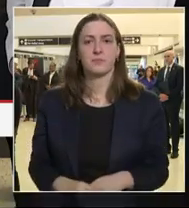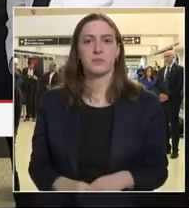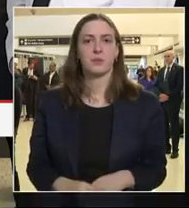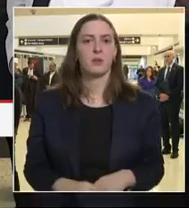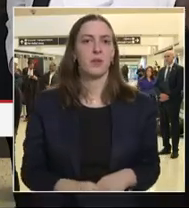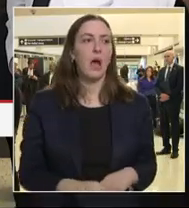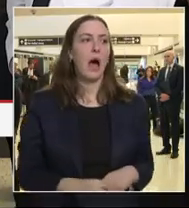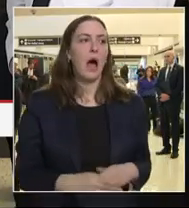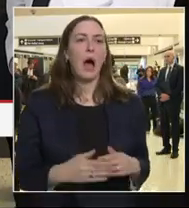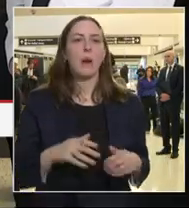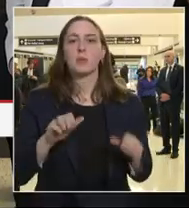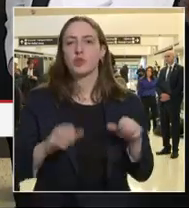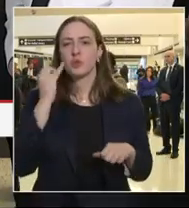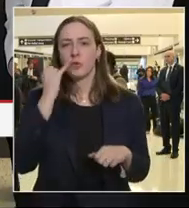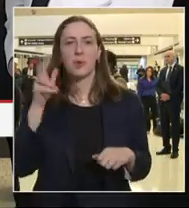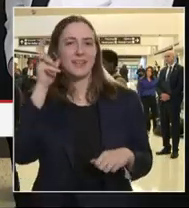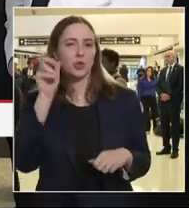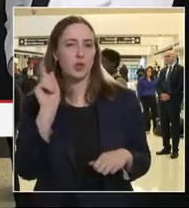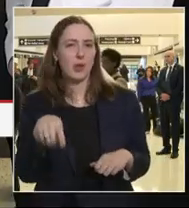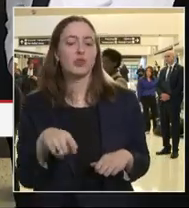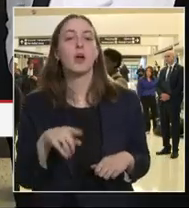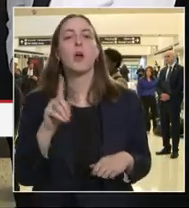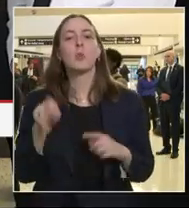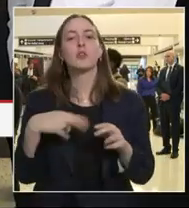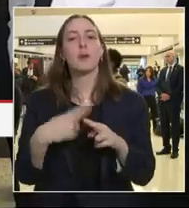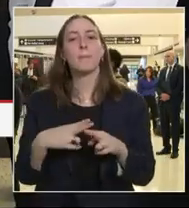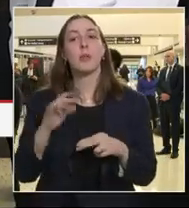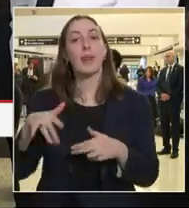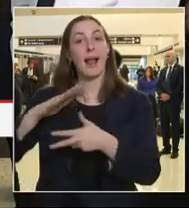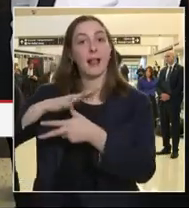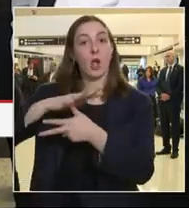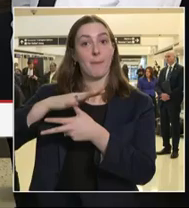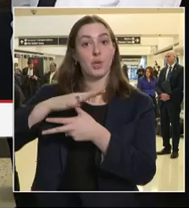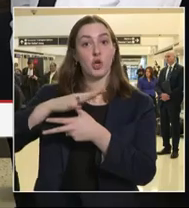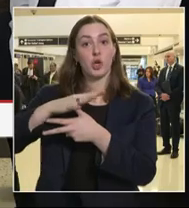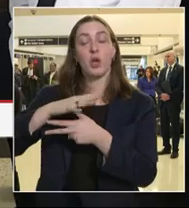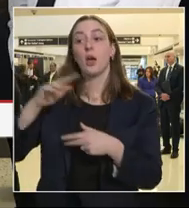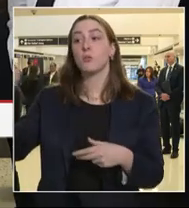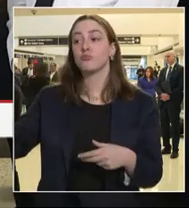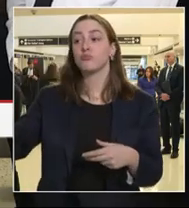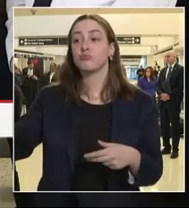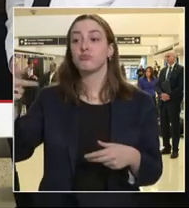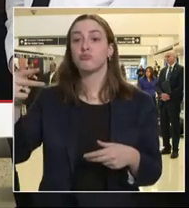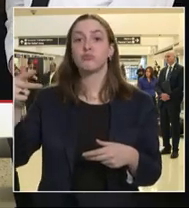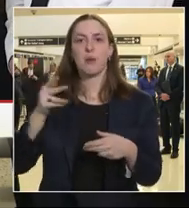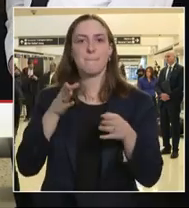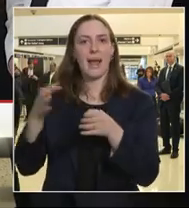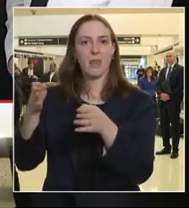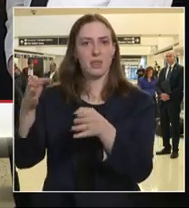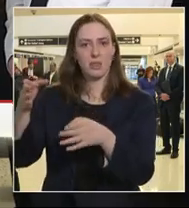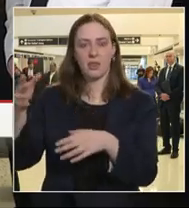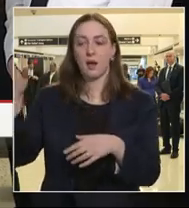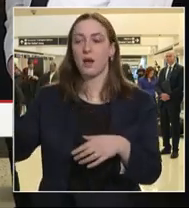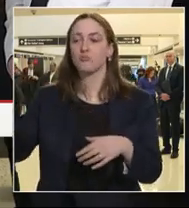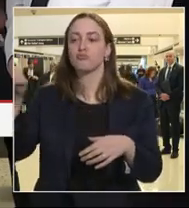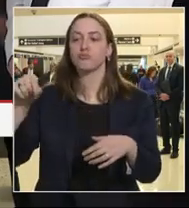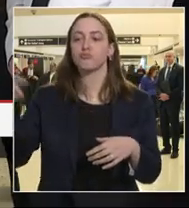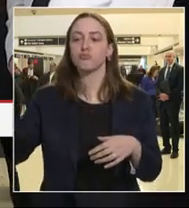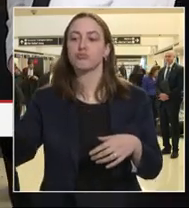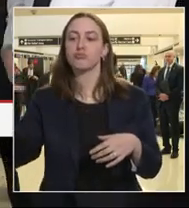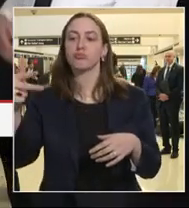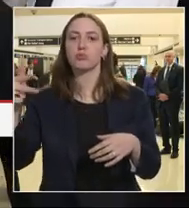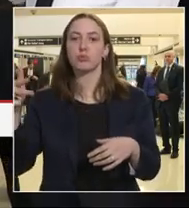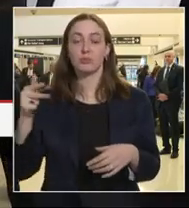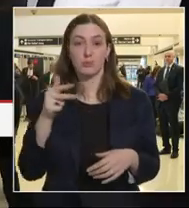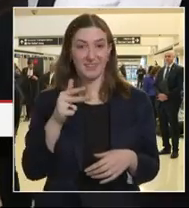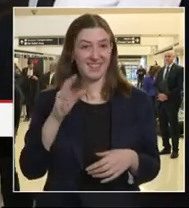I don't know if you all could hear the question. It's a question about the flight path of the helicopter. I don't want to go into too much detail about the information